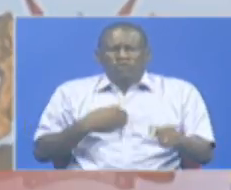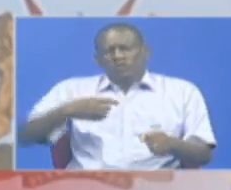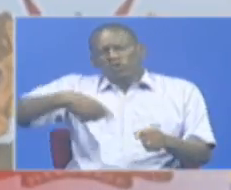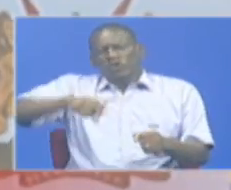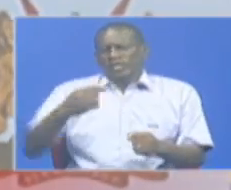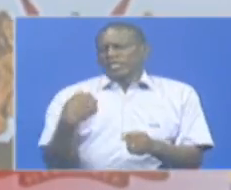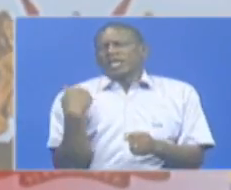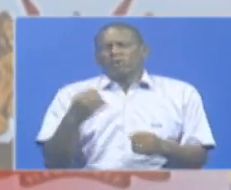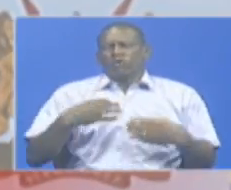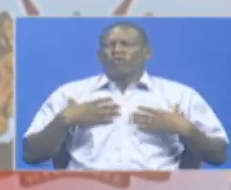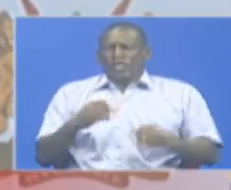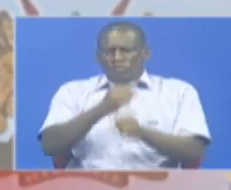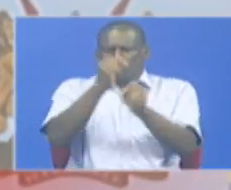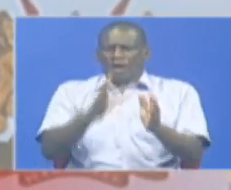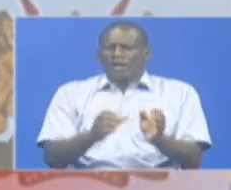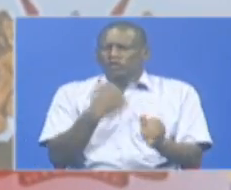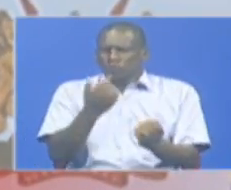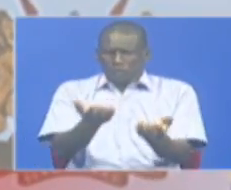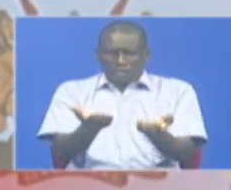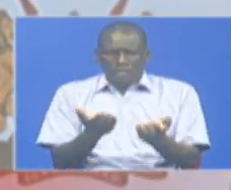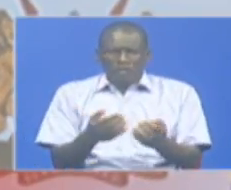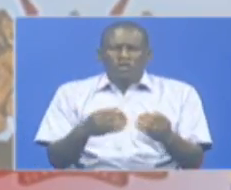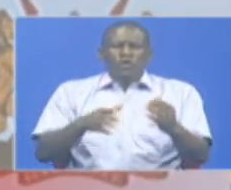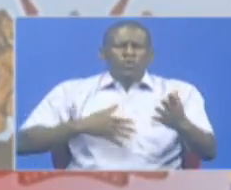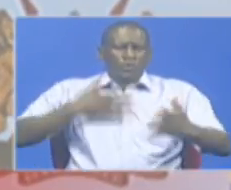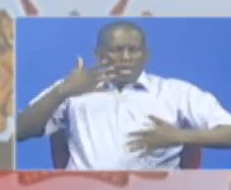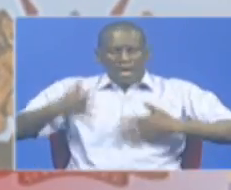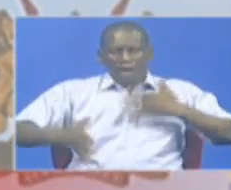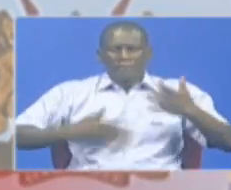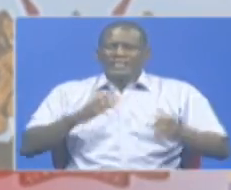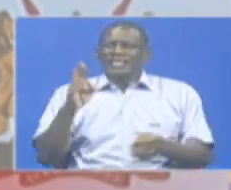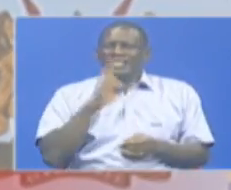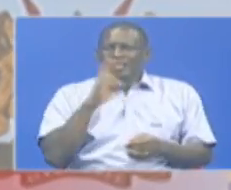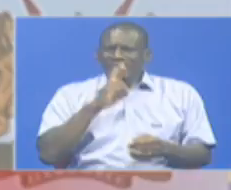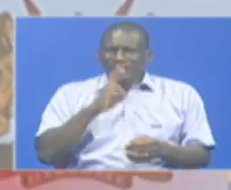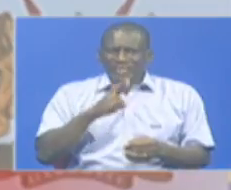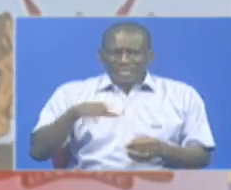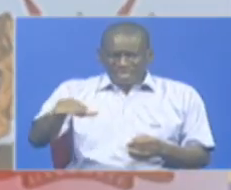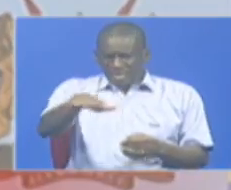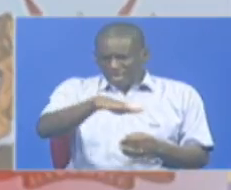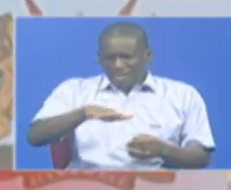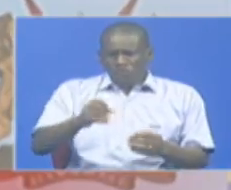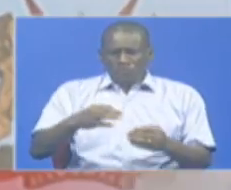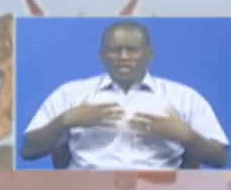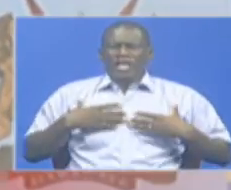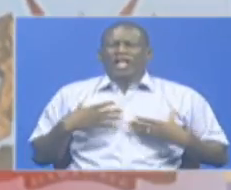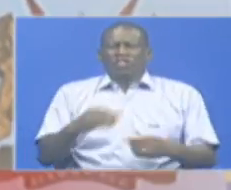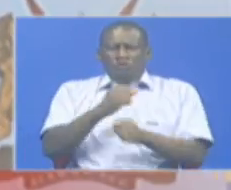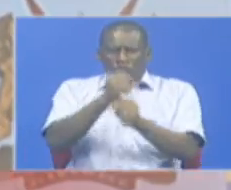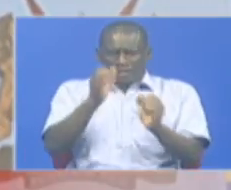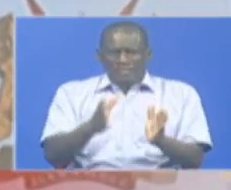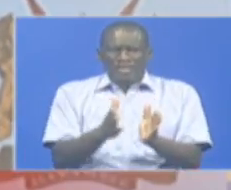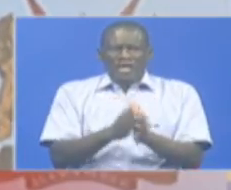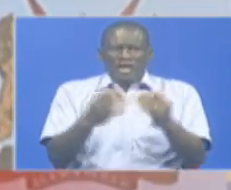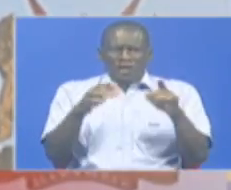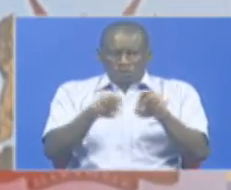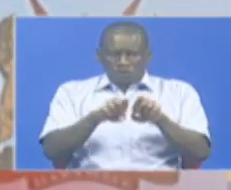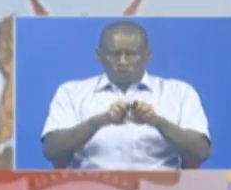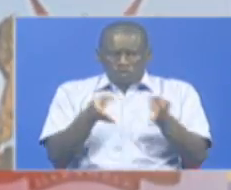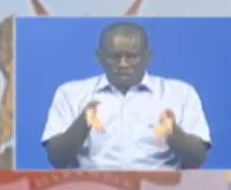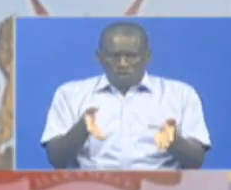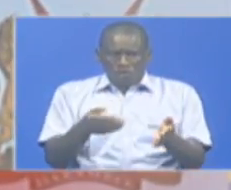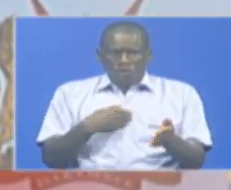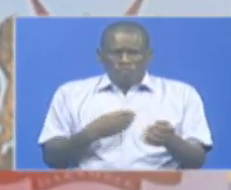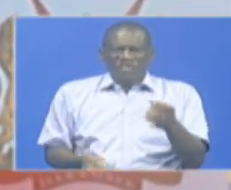health personnel that we require. We do appreciate the risks placed to our health workers, and we have gone ahead to set